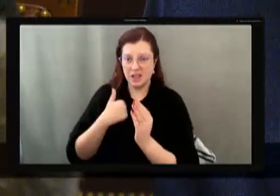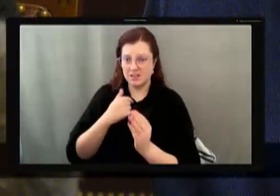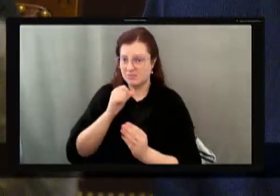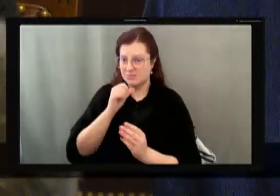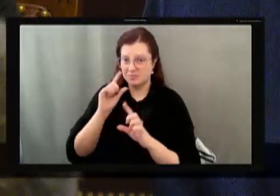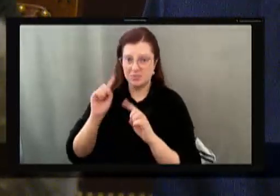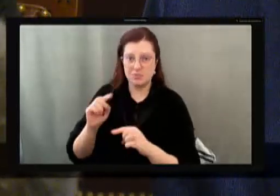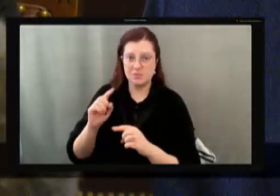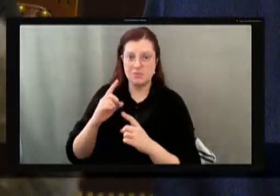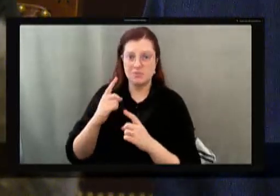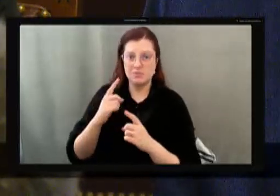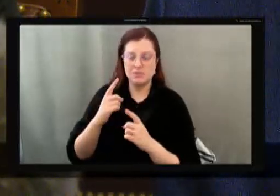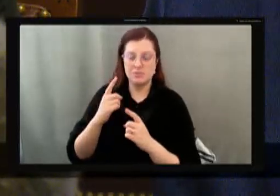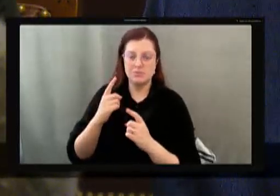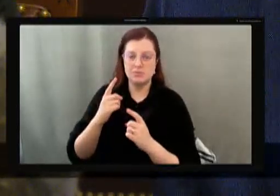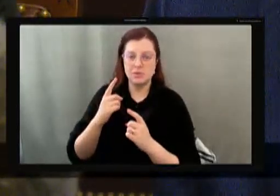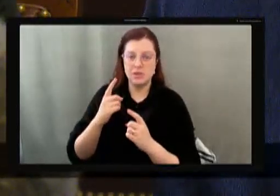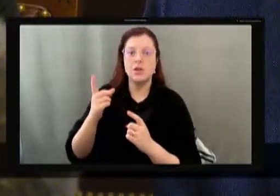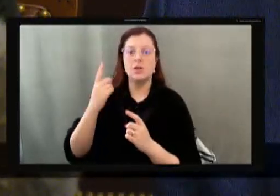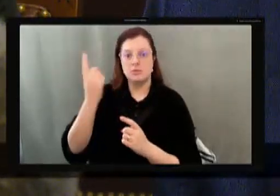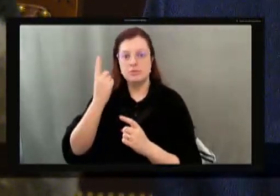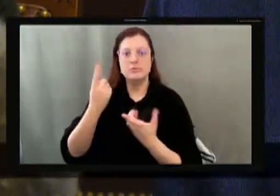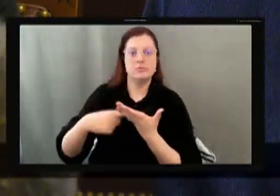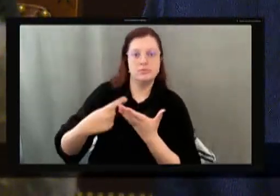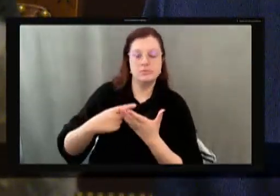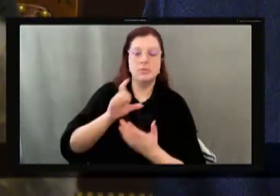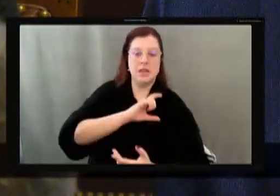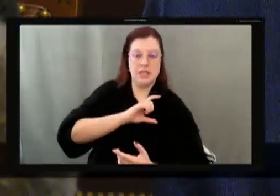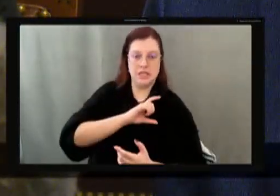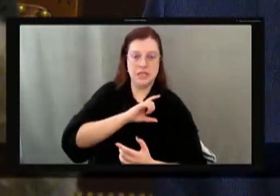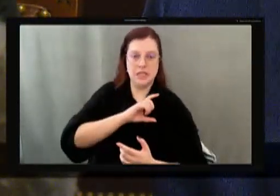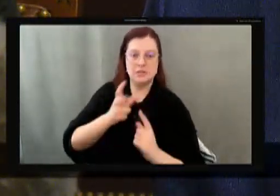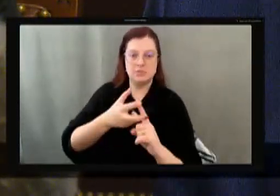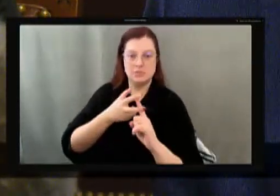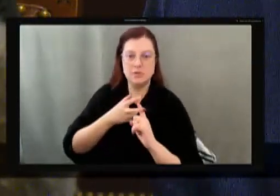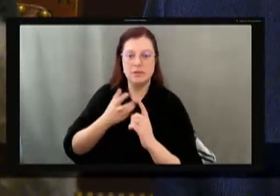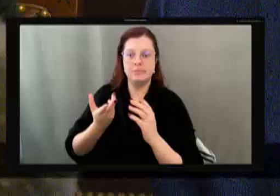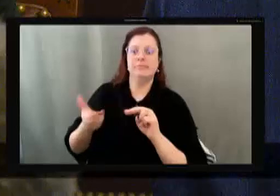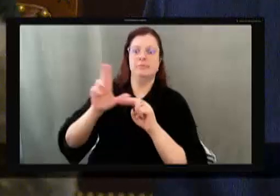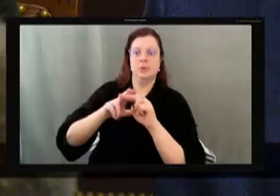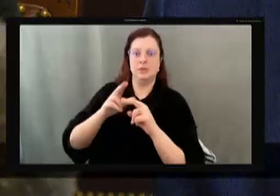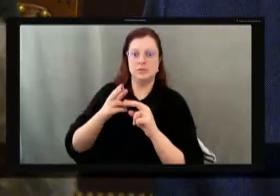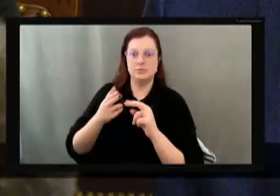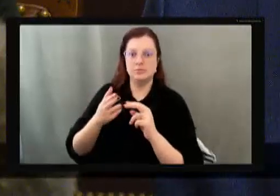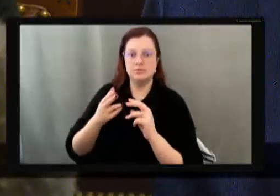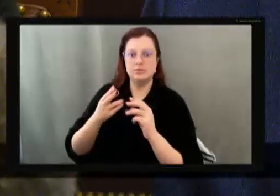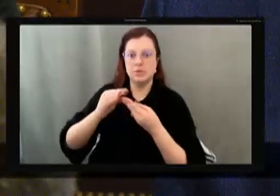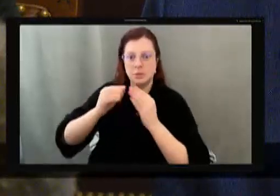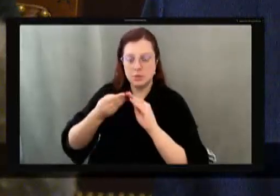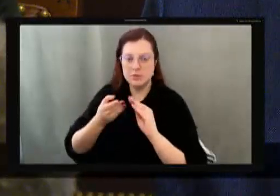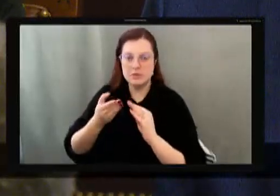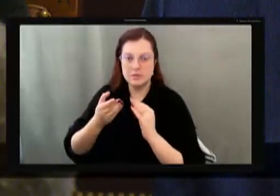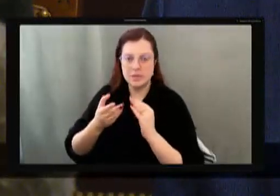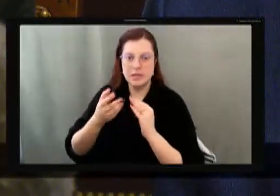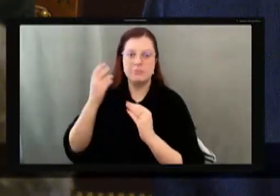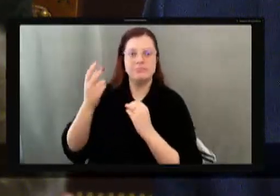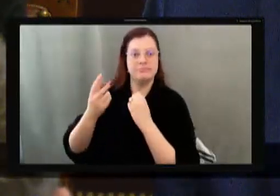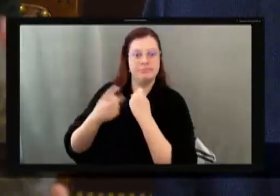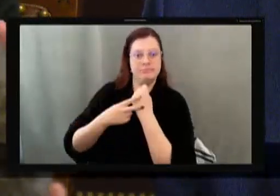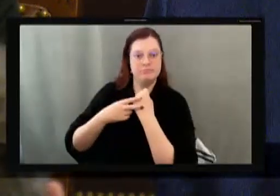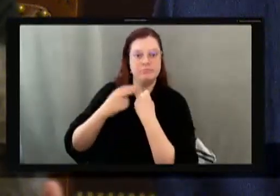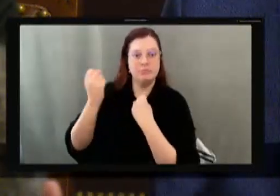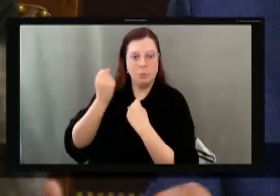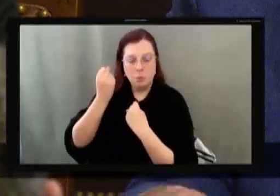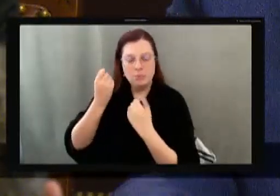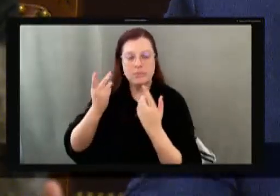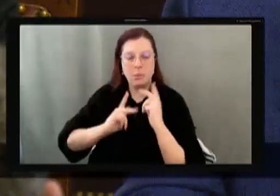talk about police recruitment and what we're going to do to get our numbers up and keep them up. You know, and then the other end of